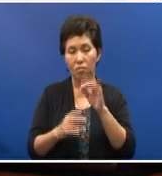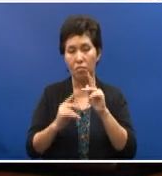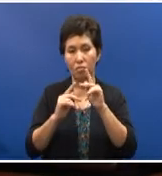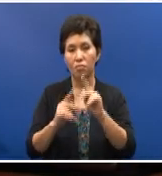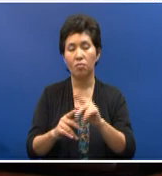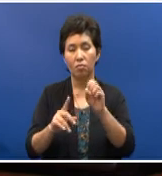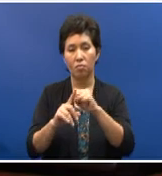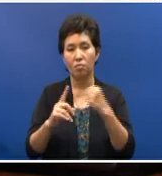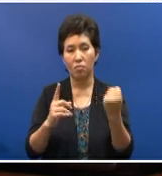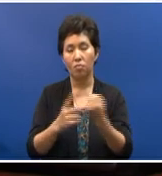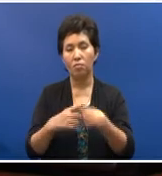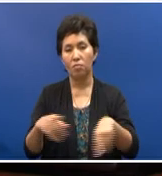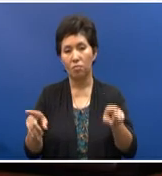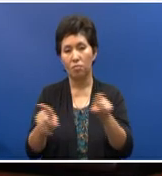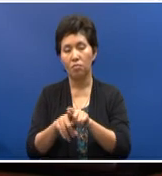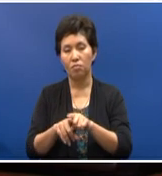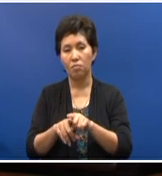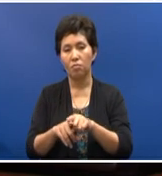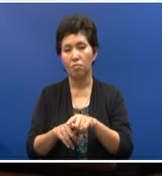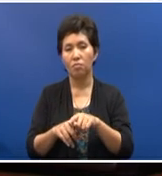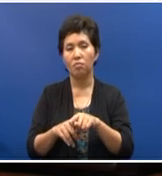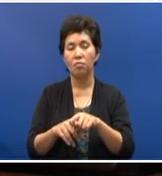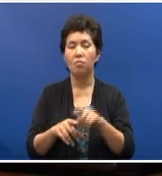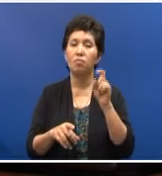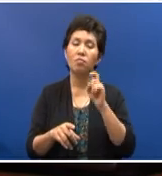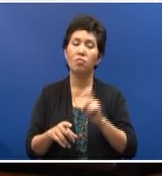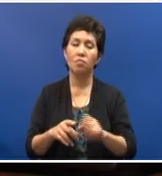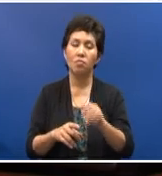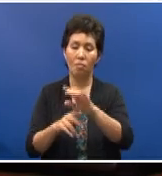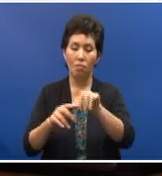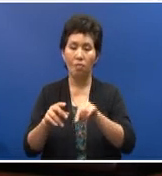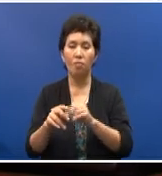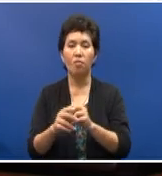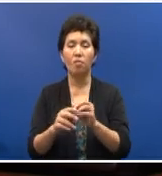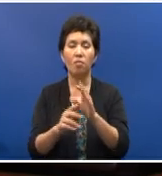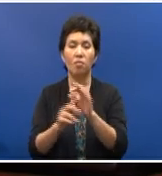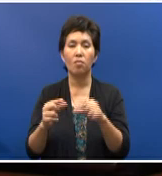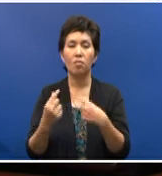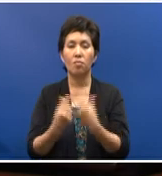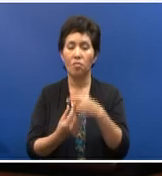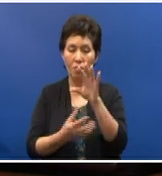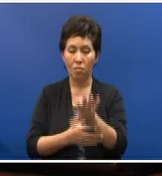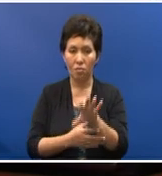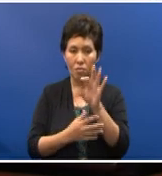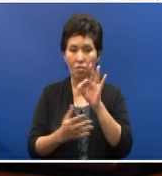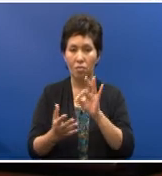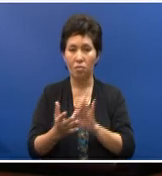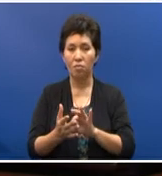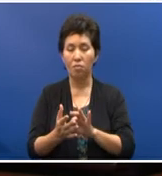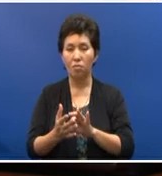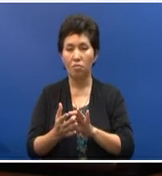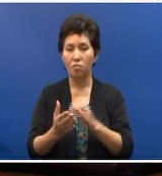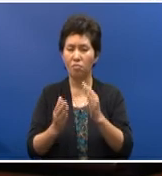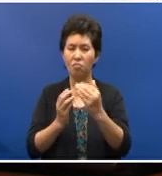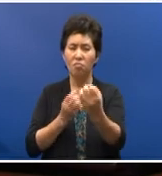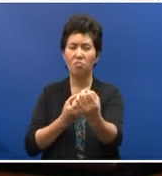the social and also the sexual behavior of Samoan teenage girls, okay, whereby he found that it is totally in contrast